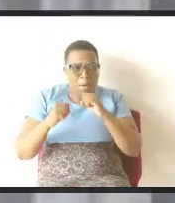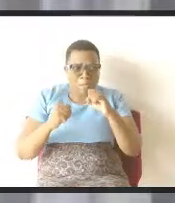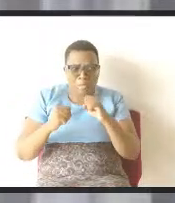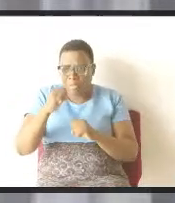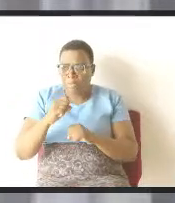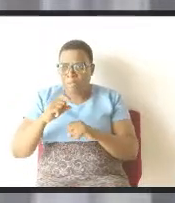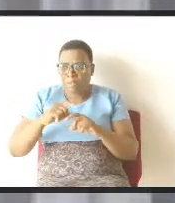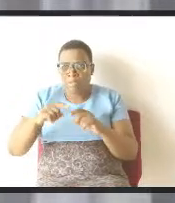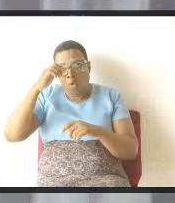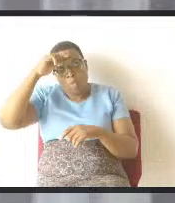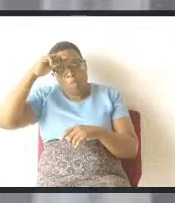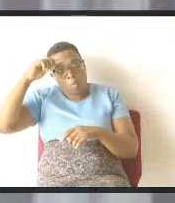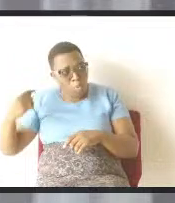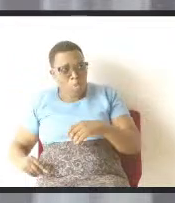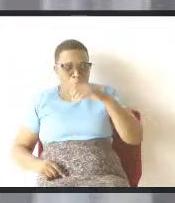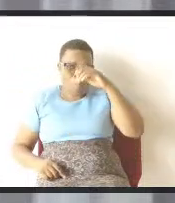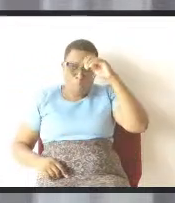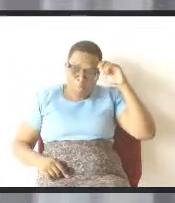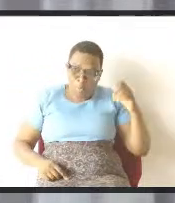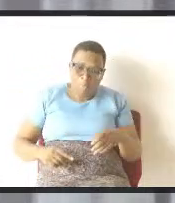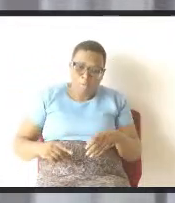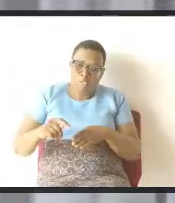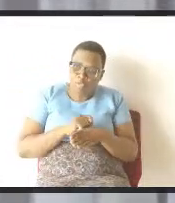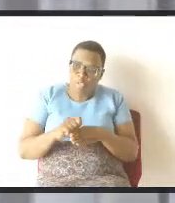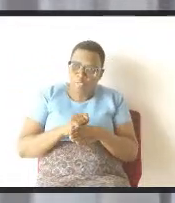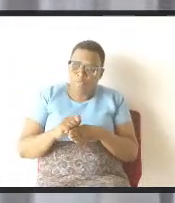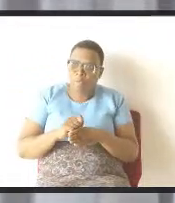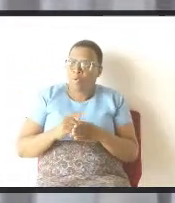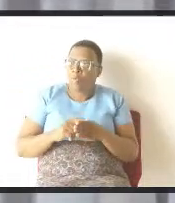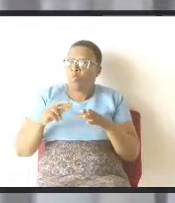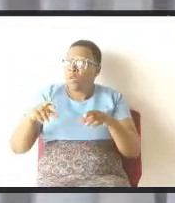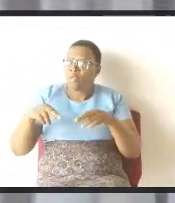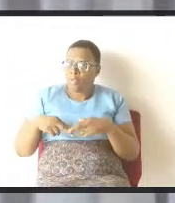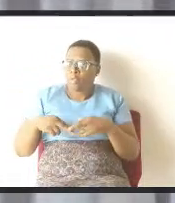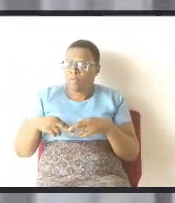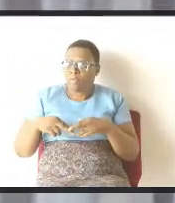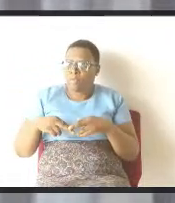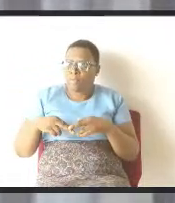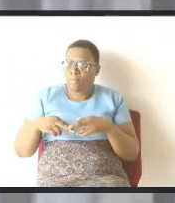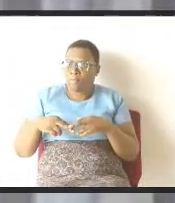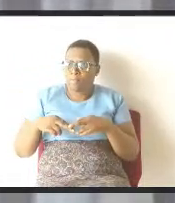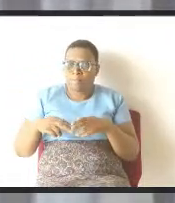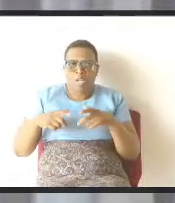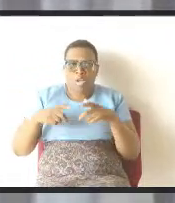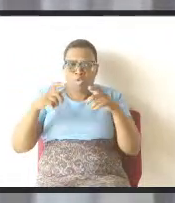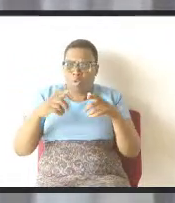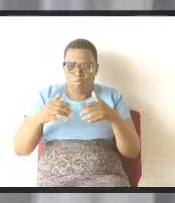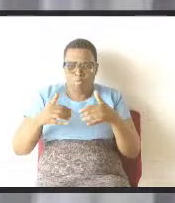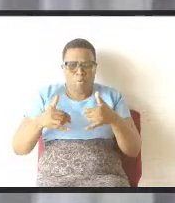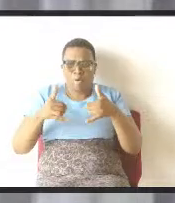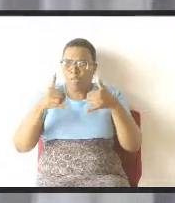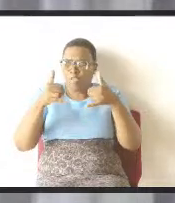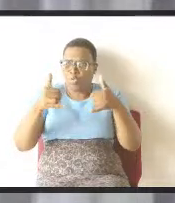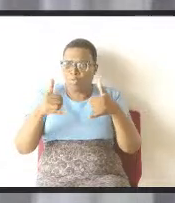lot of sweat, the training, and what do they get? A crown that is perishable.